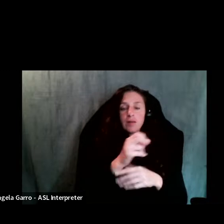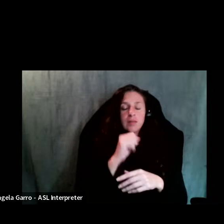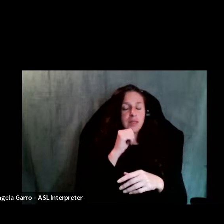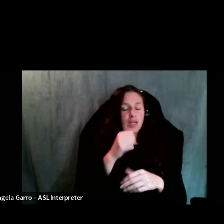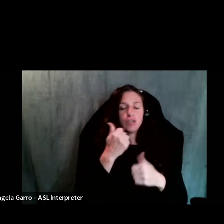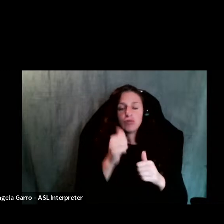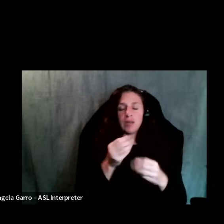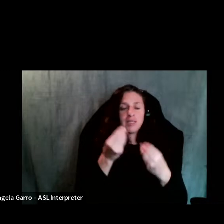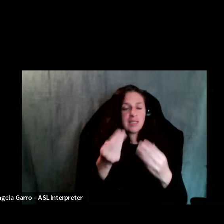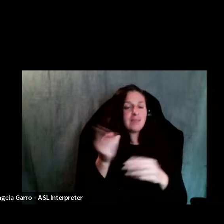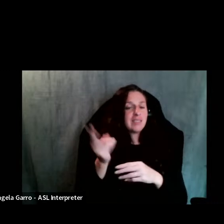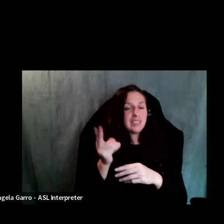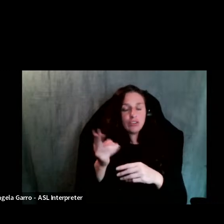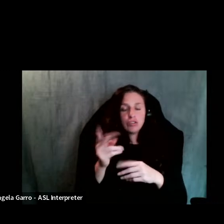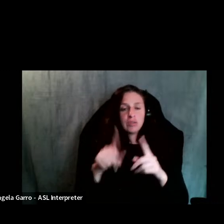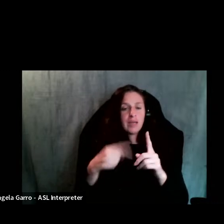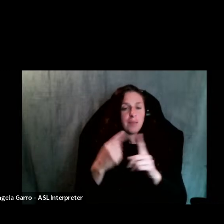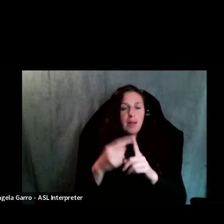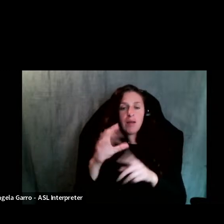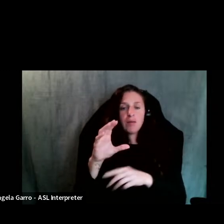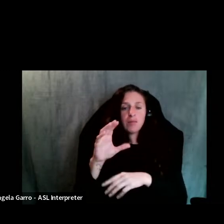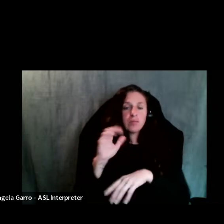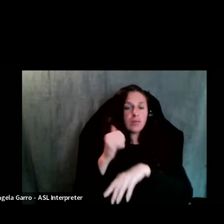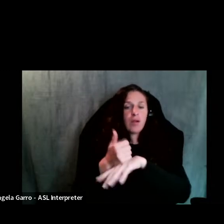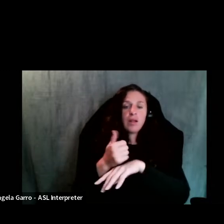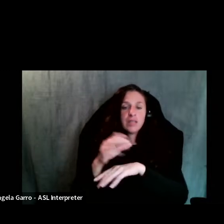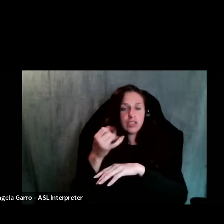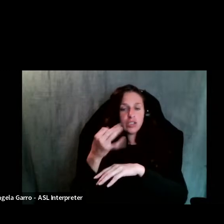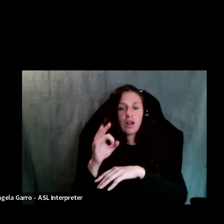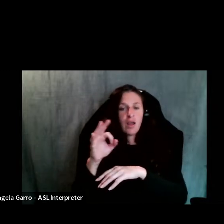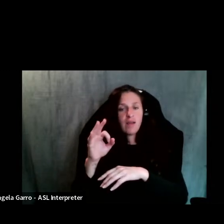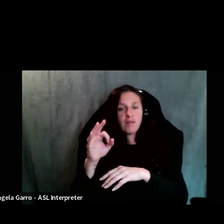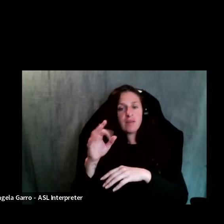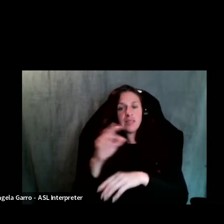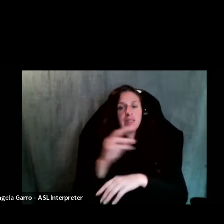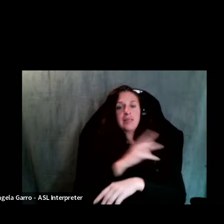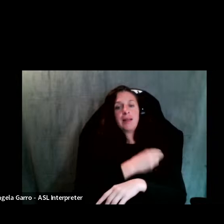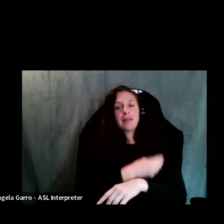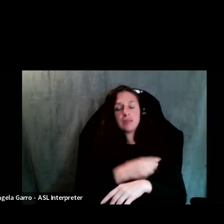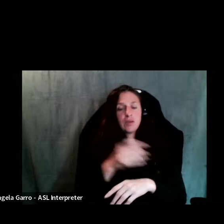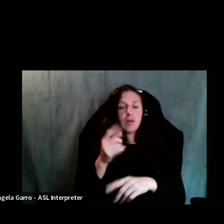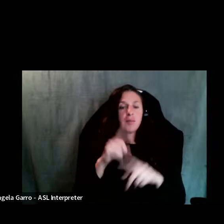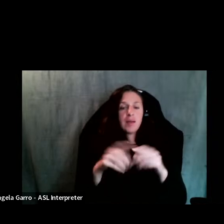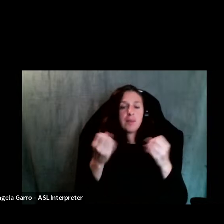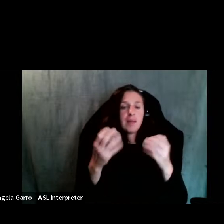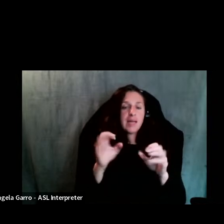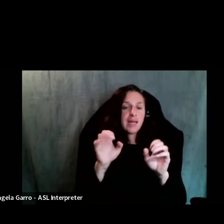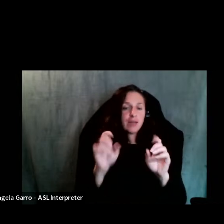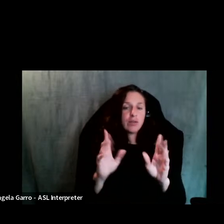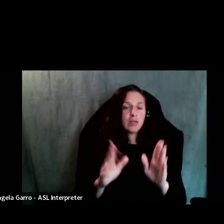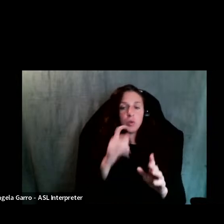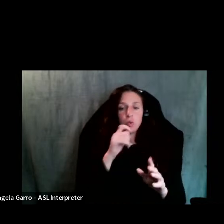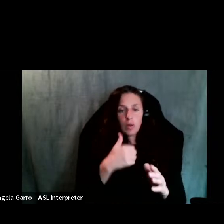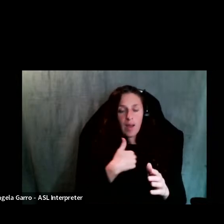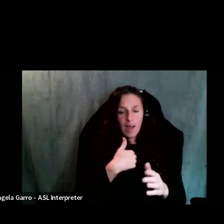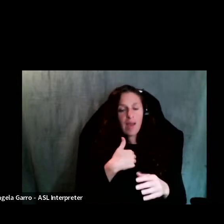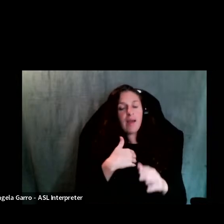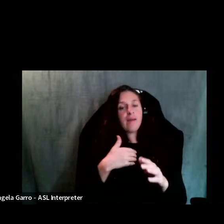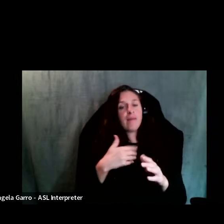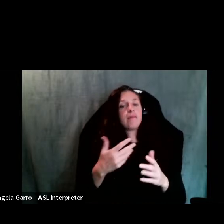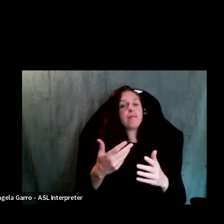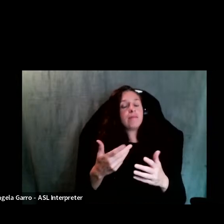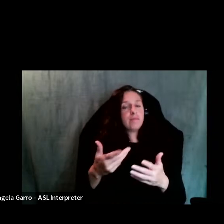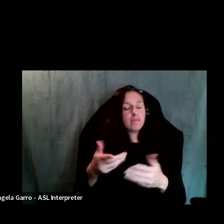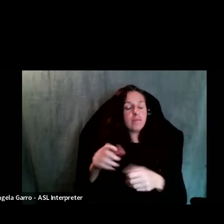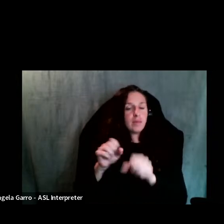a history about the colonization of Palestine by Israel, but there are many educators out there who have the credentials and the